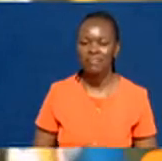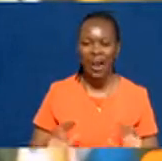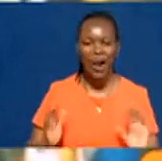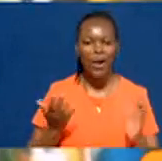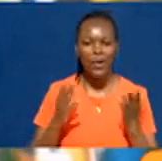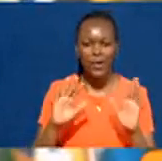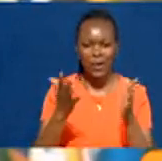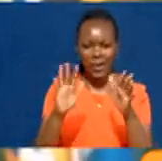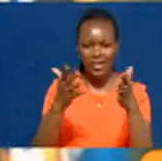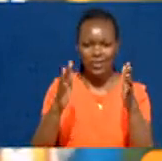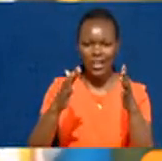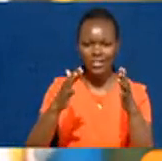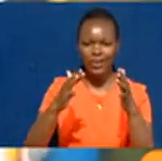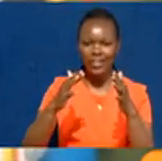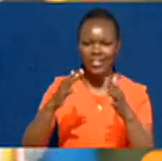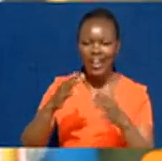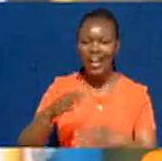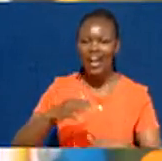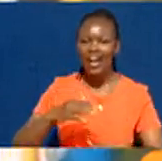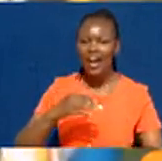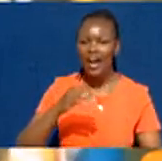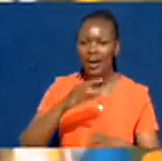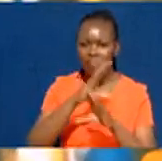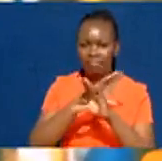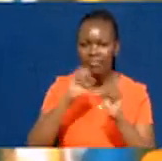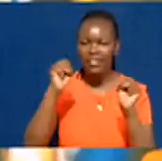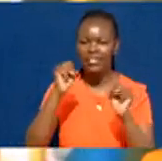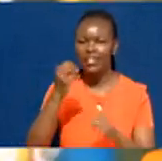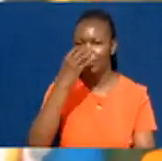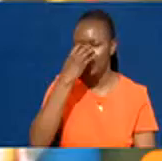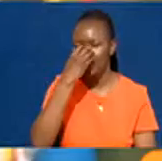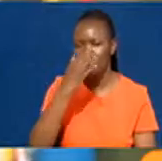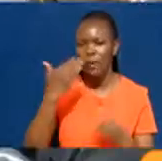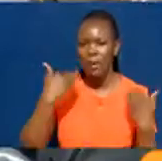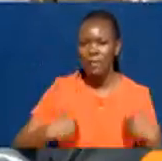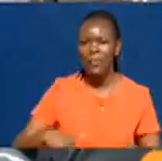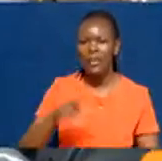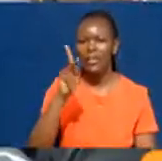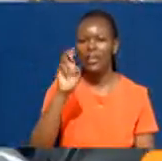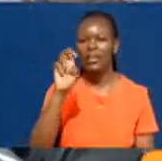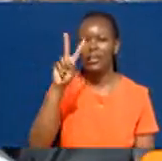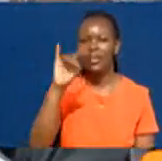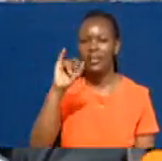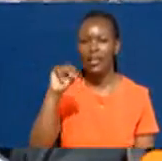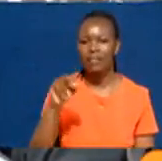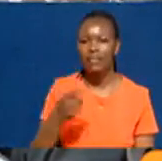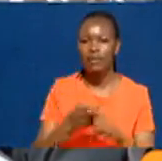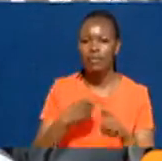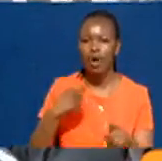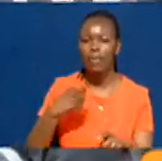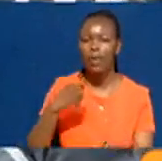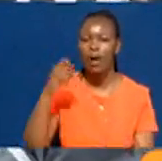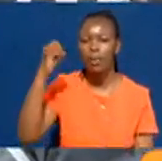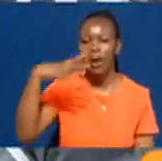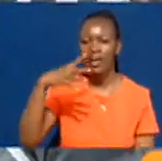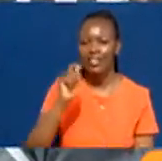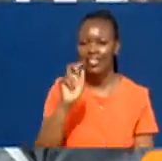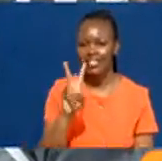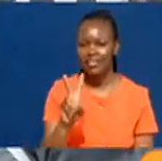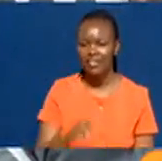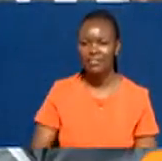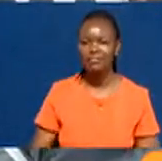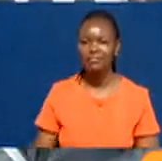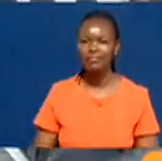Congratulations, Sir President William Ruto. Asante. My name is Kevin Mihona from Mwangaza TV. Yes. Your Excellency